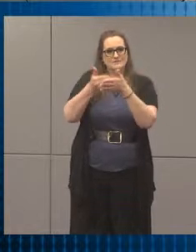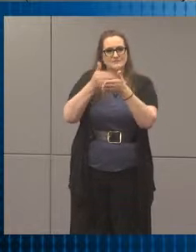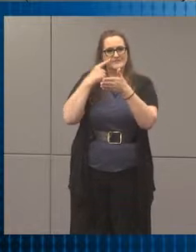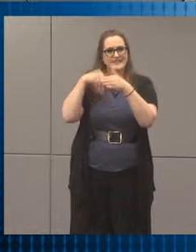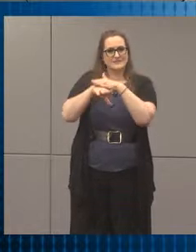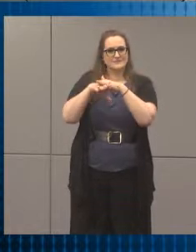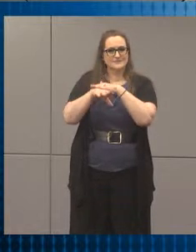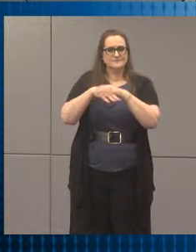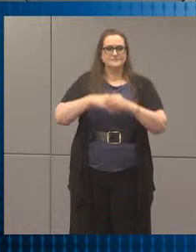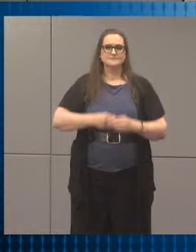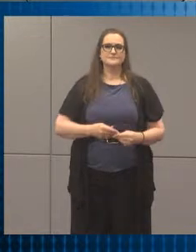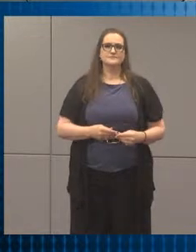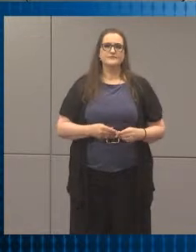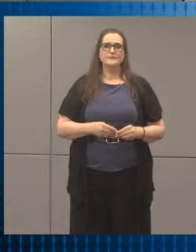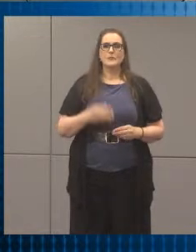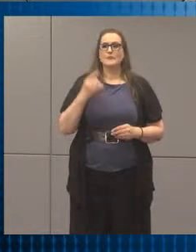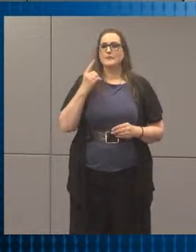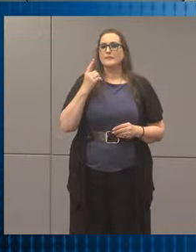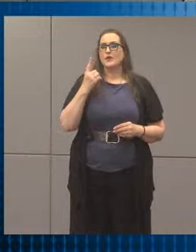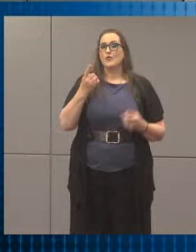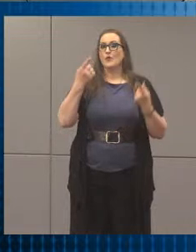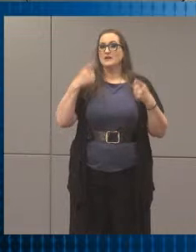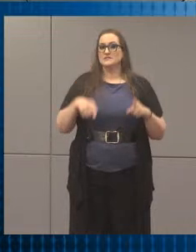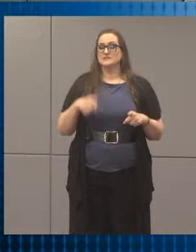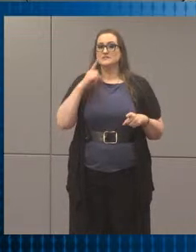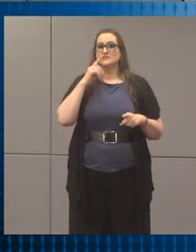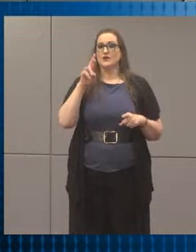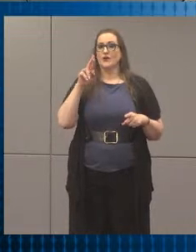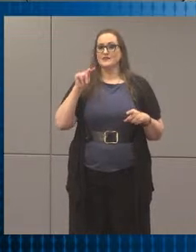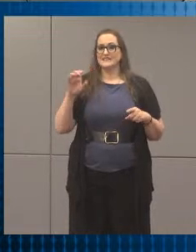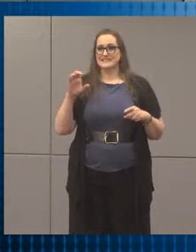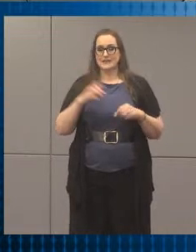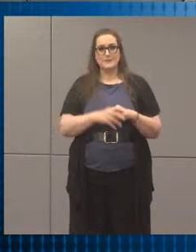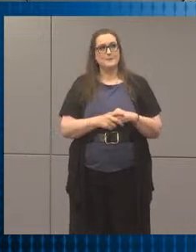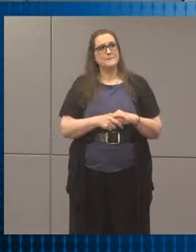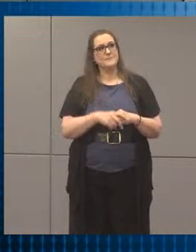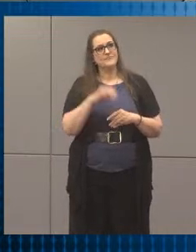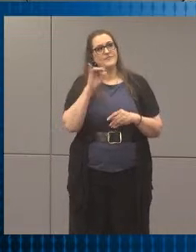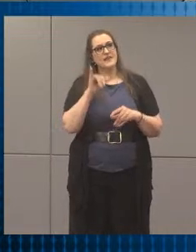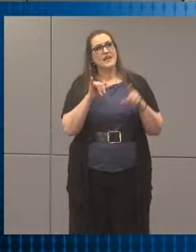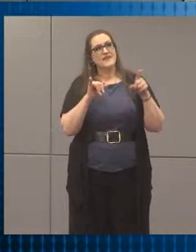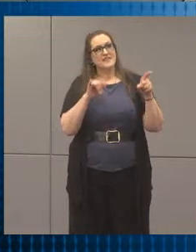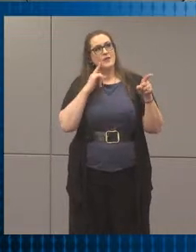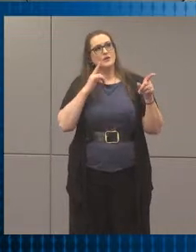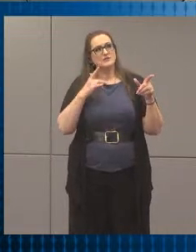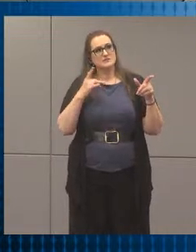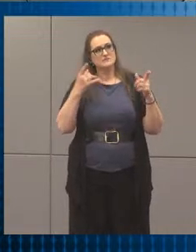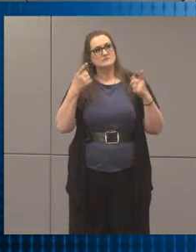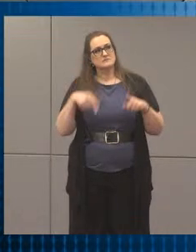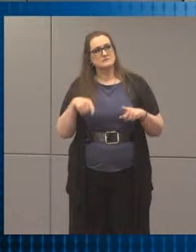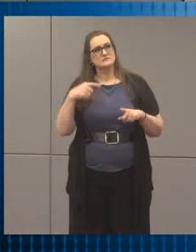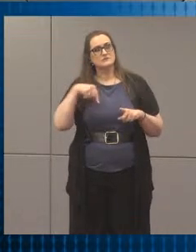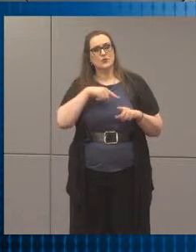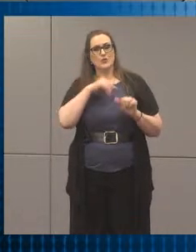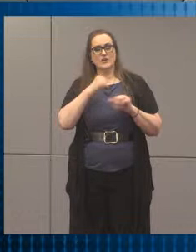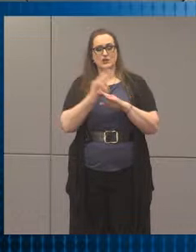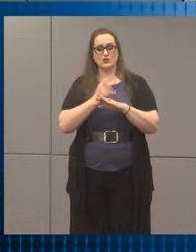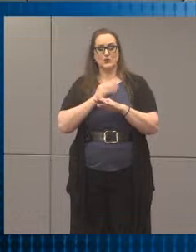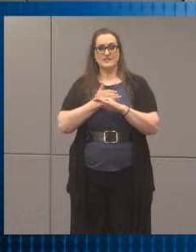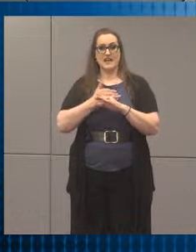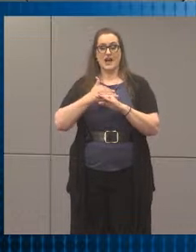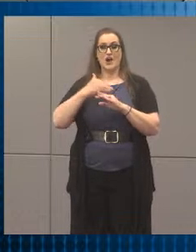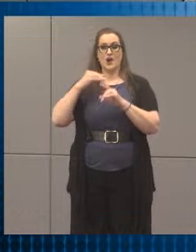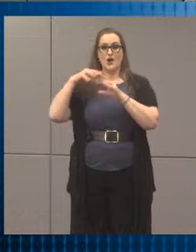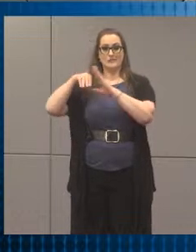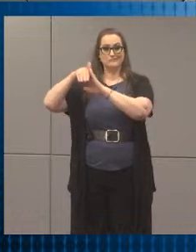accessible. One of the incidents that we had was at RTC. That was an incident where we were able to use our cameras to